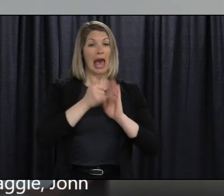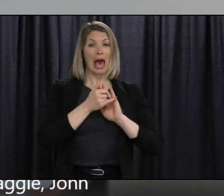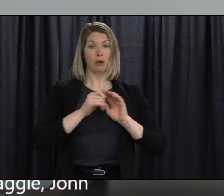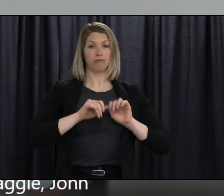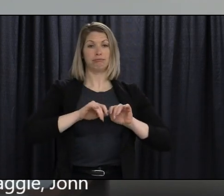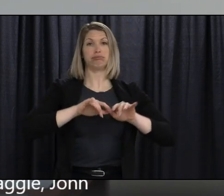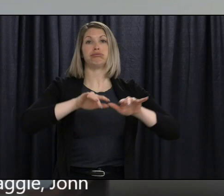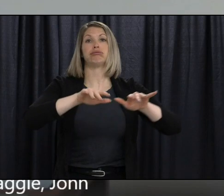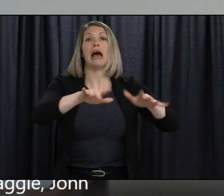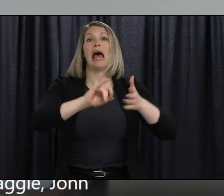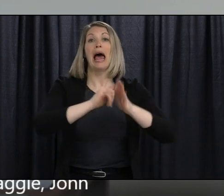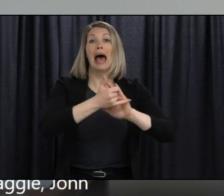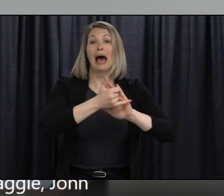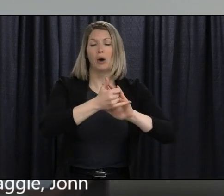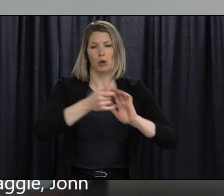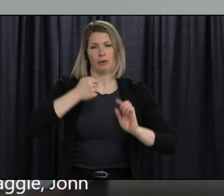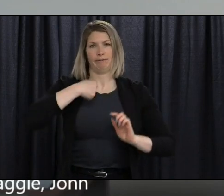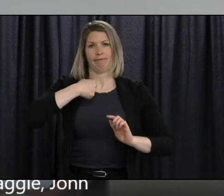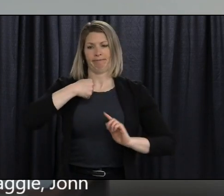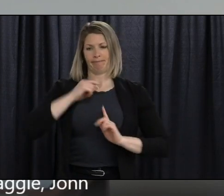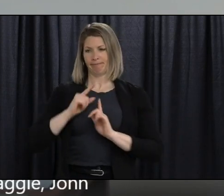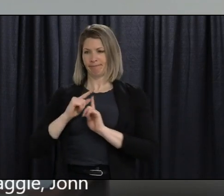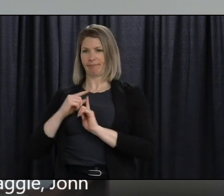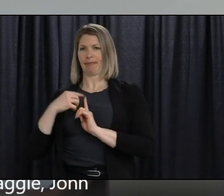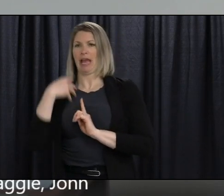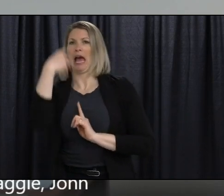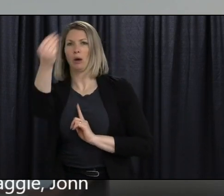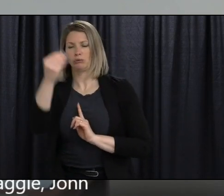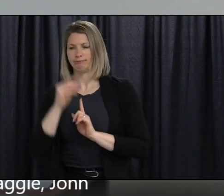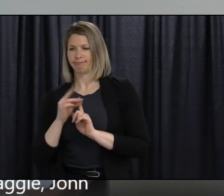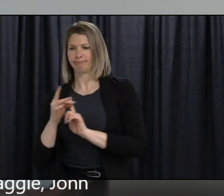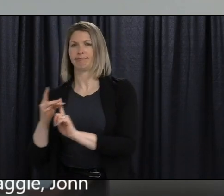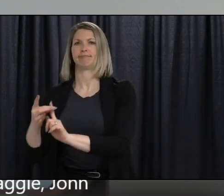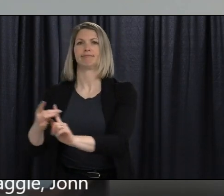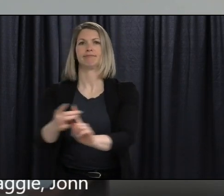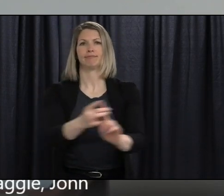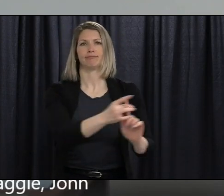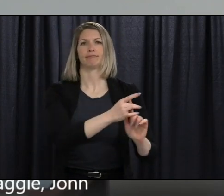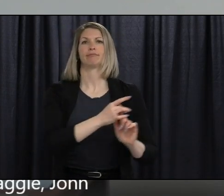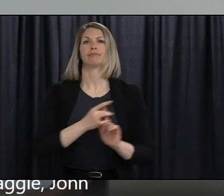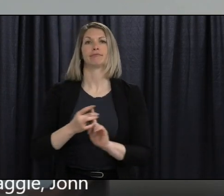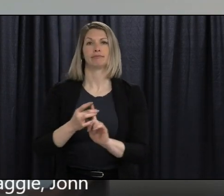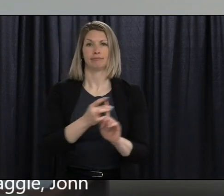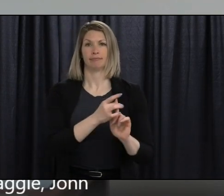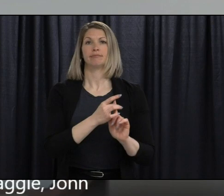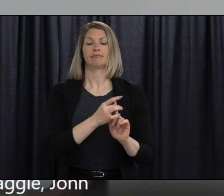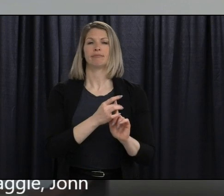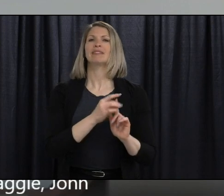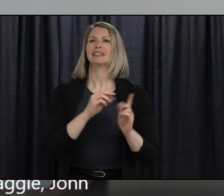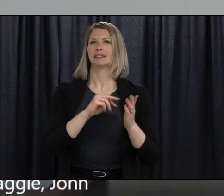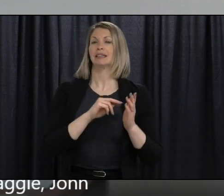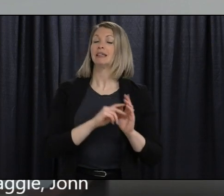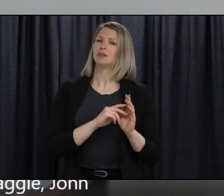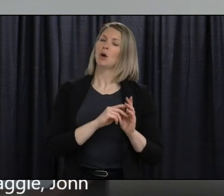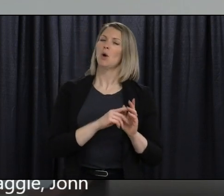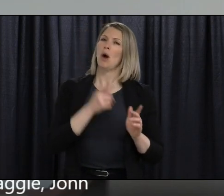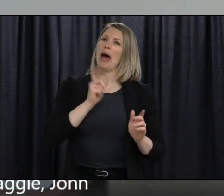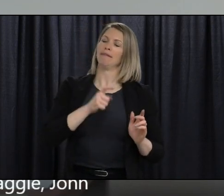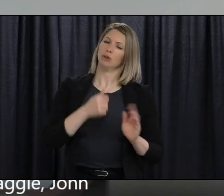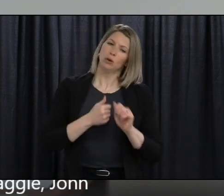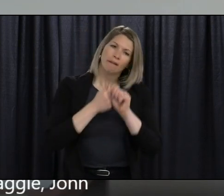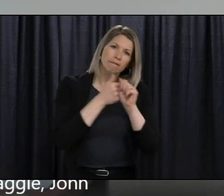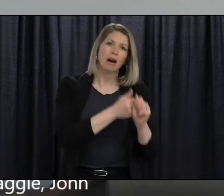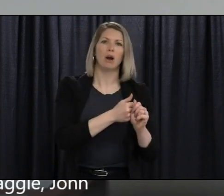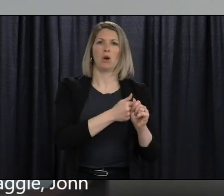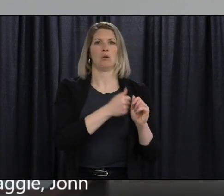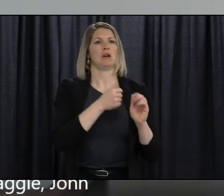made initially on social distancing and latterly on the advice of public health officials about the use of